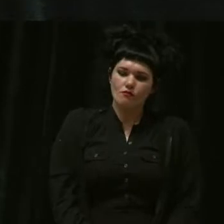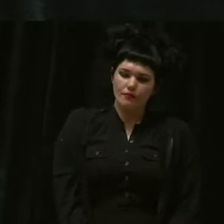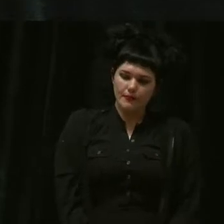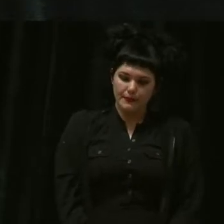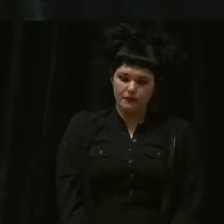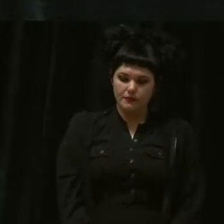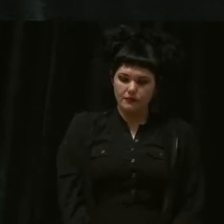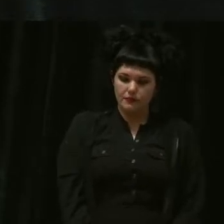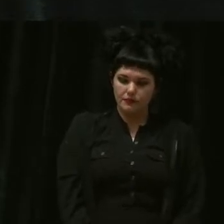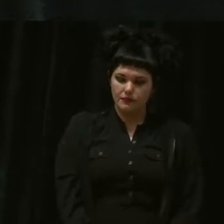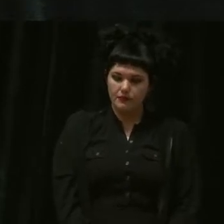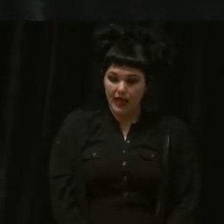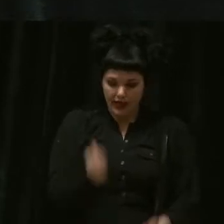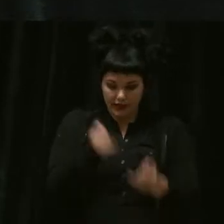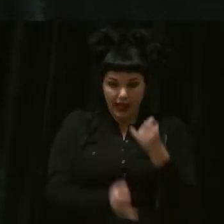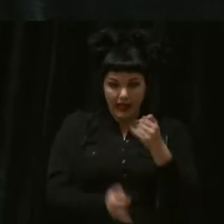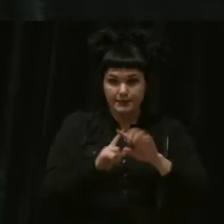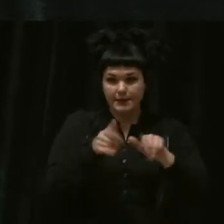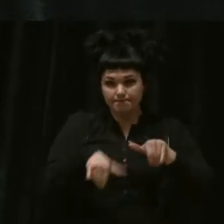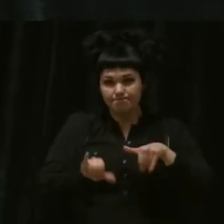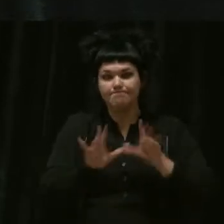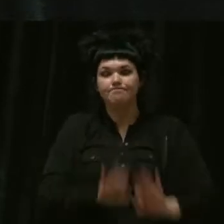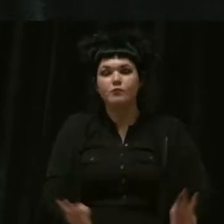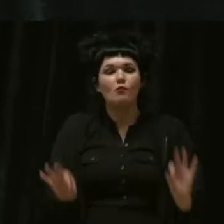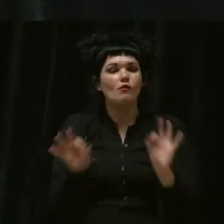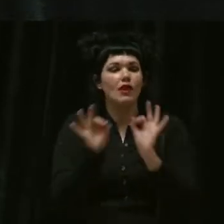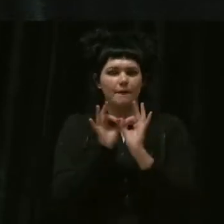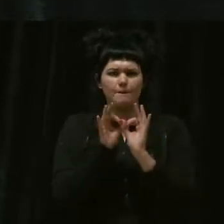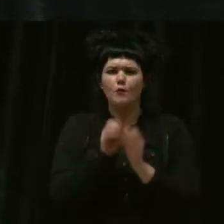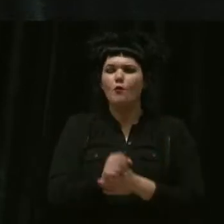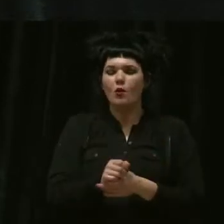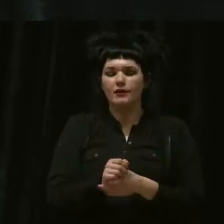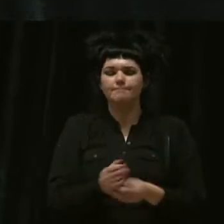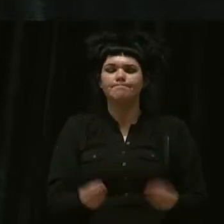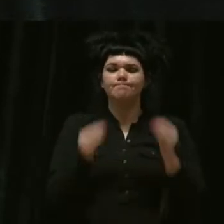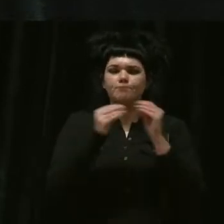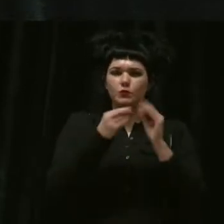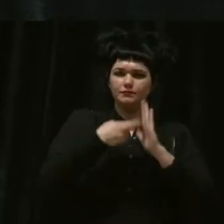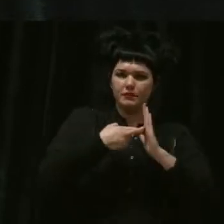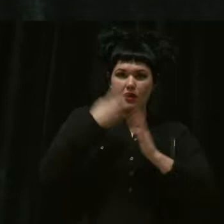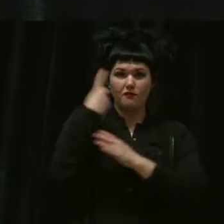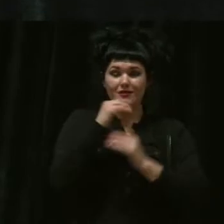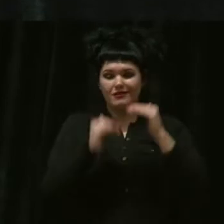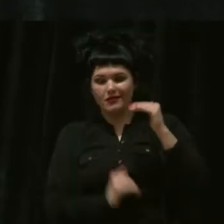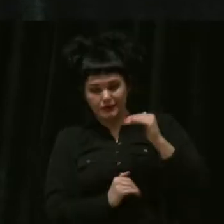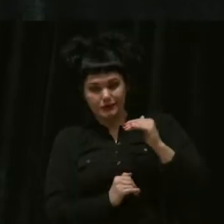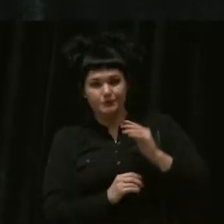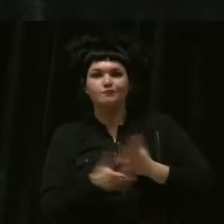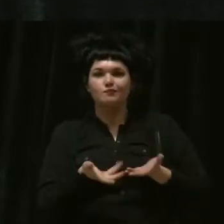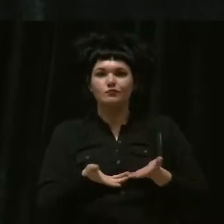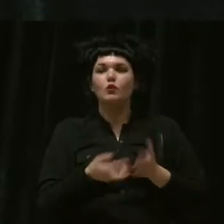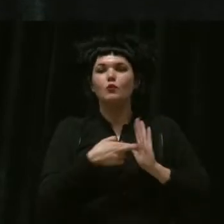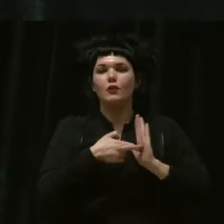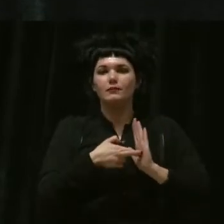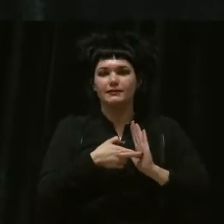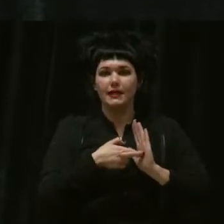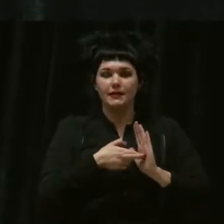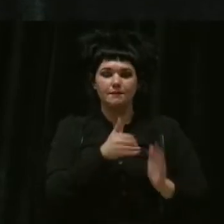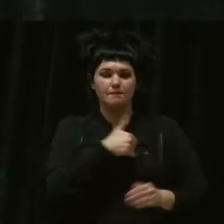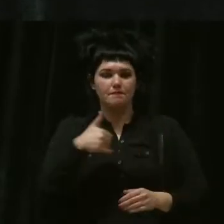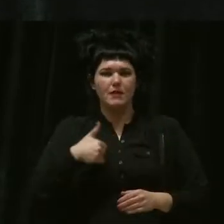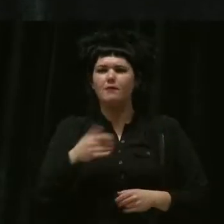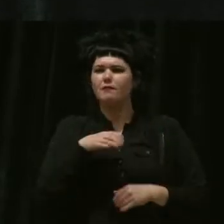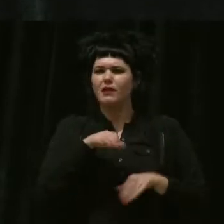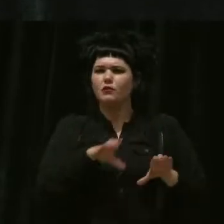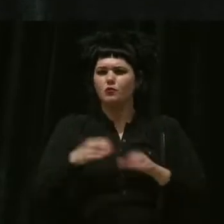And then last but not least, the support for underrepresented members who disproportionately do the DEI work. We've tried and will continue